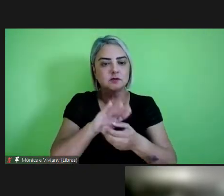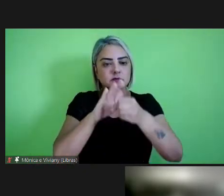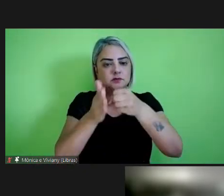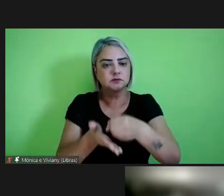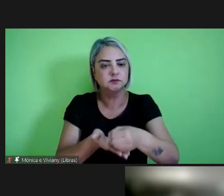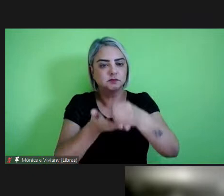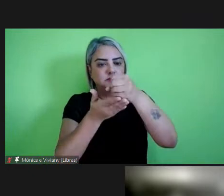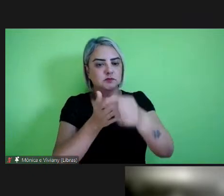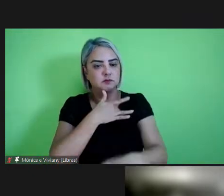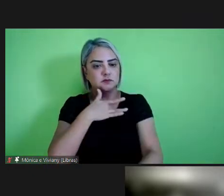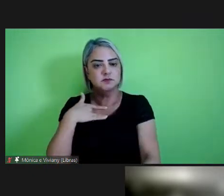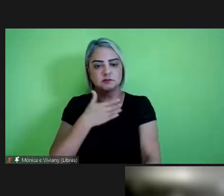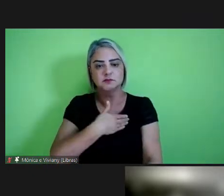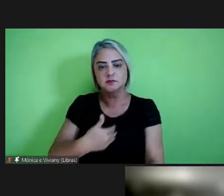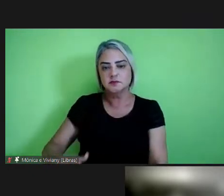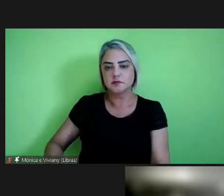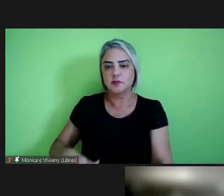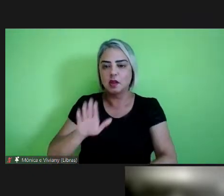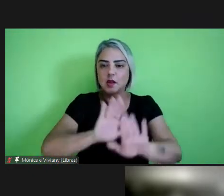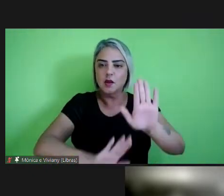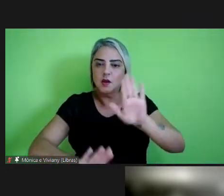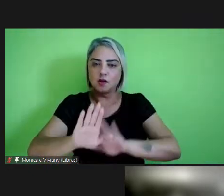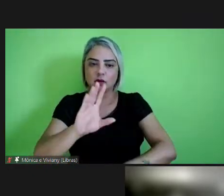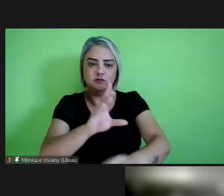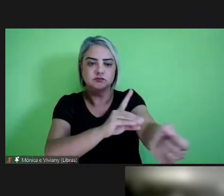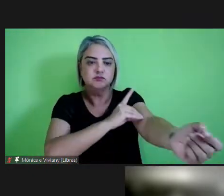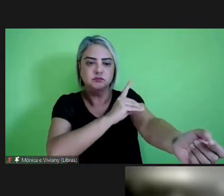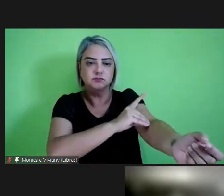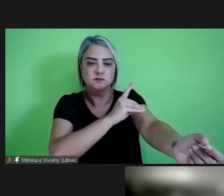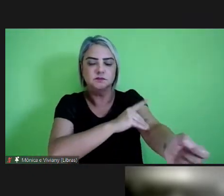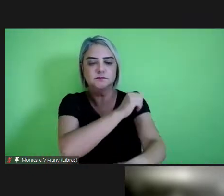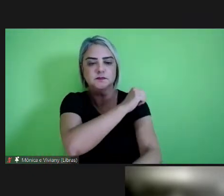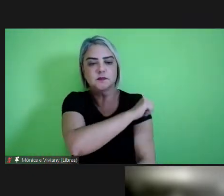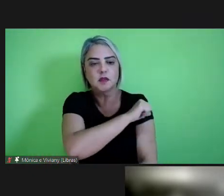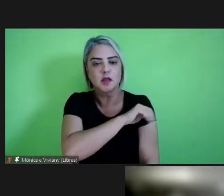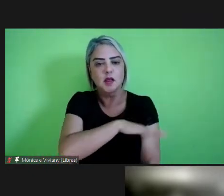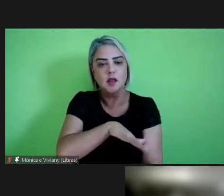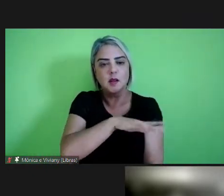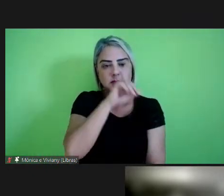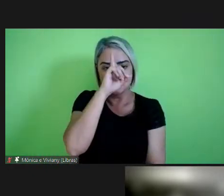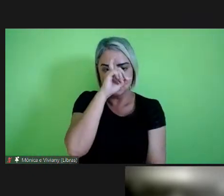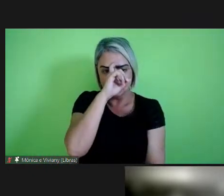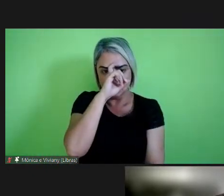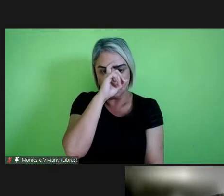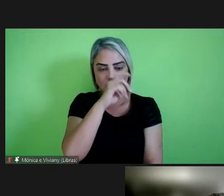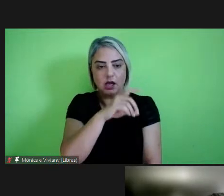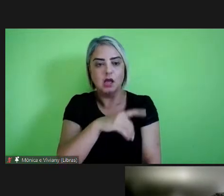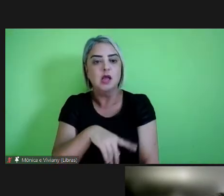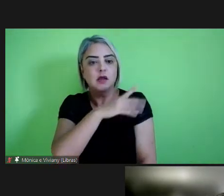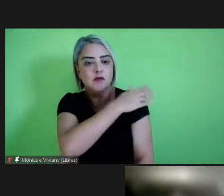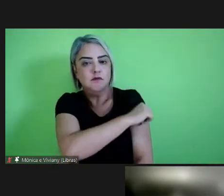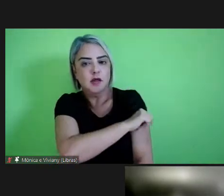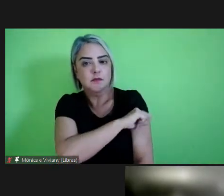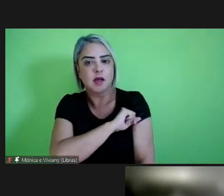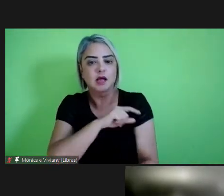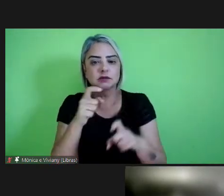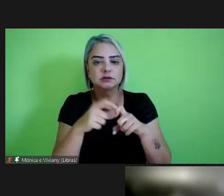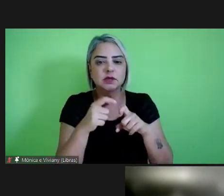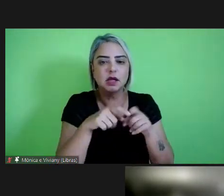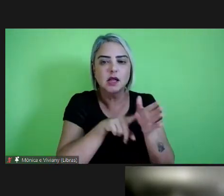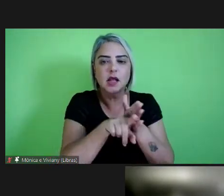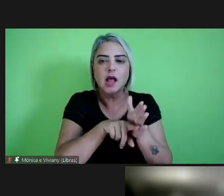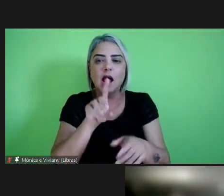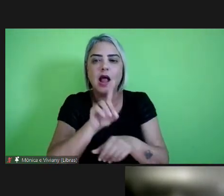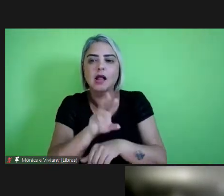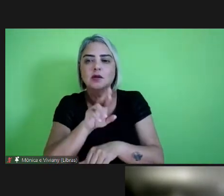the sustainable development in public health, taking care of diabetes, nursing, and clinical